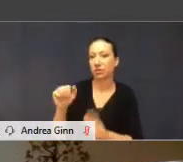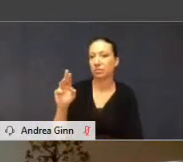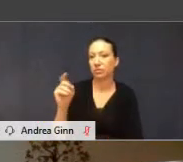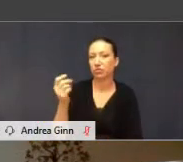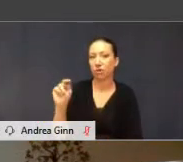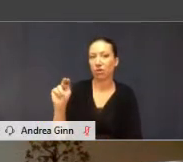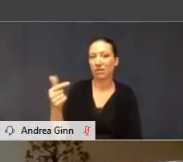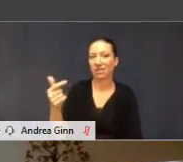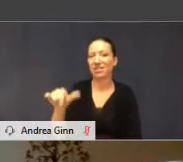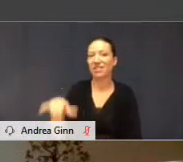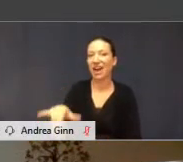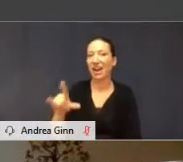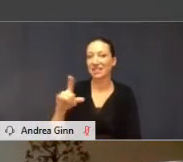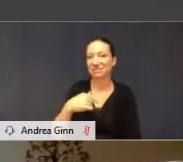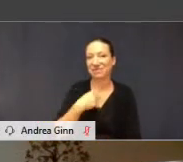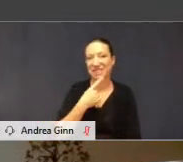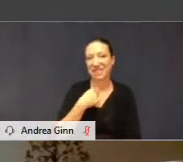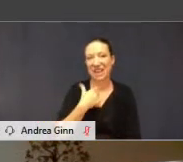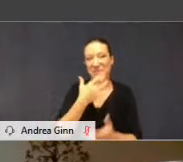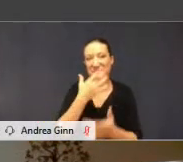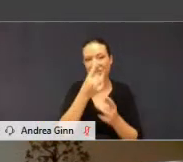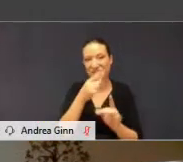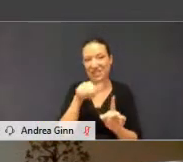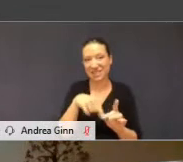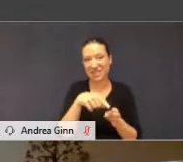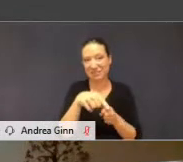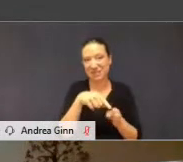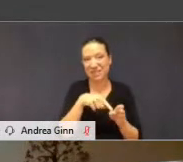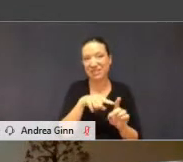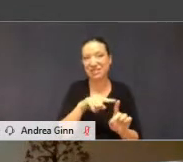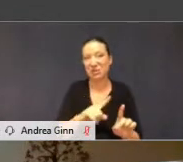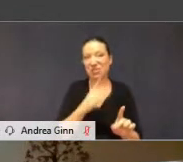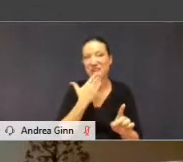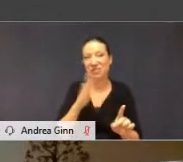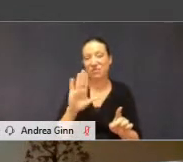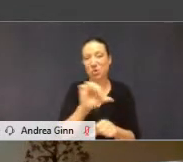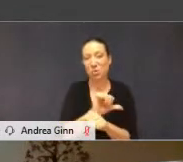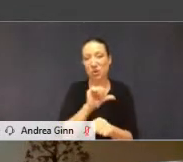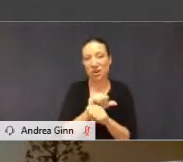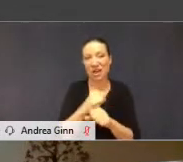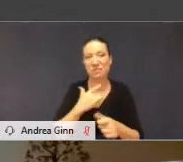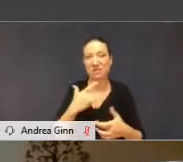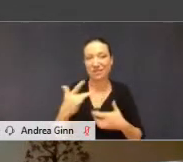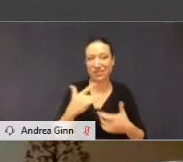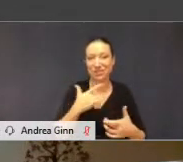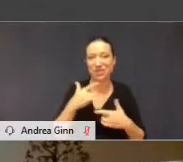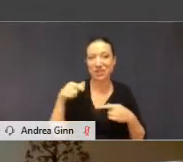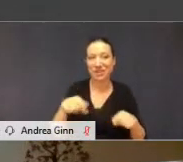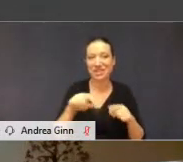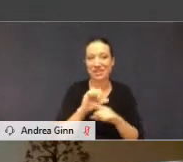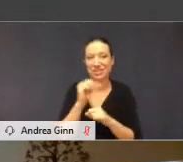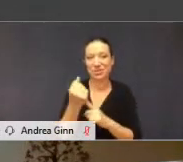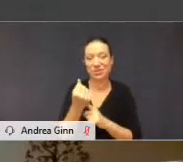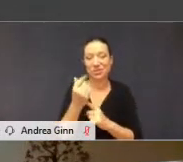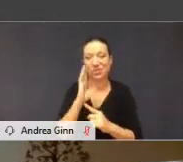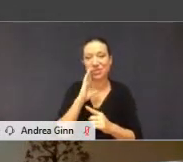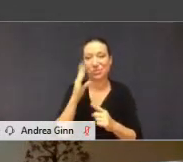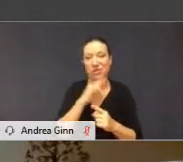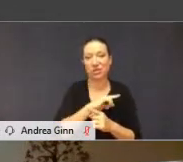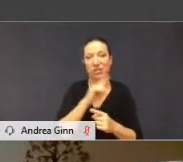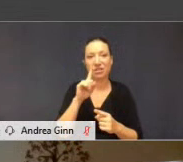So thank you for all those efforts, because I worry that it's gonna our rates are gonna fall off.